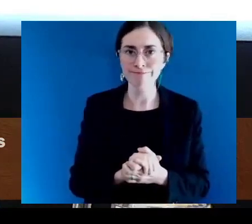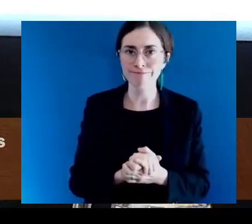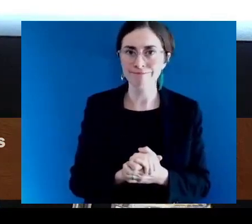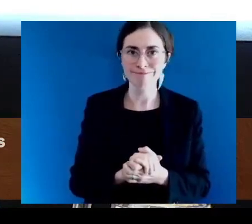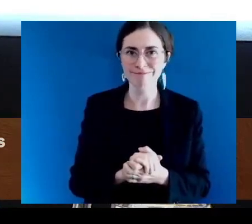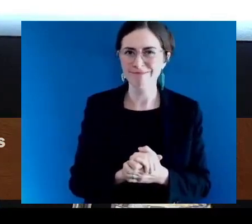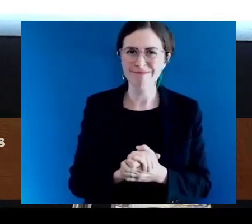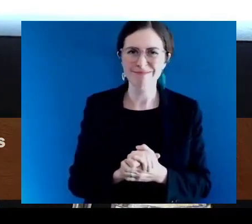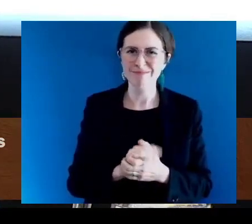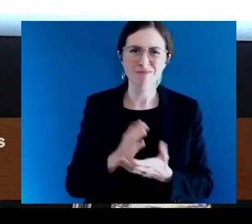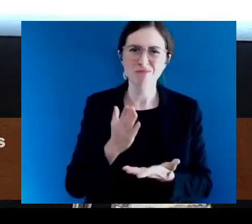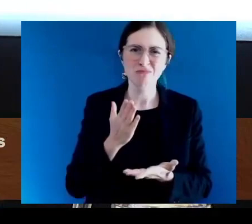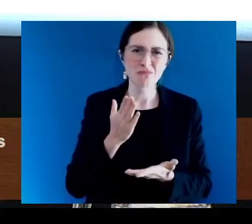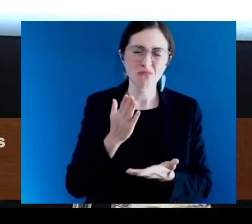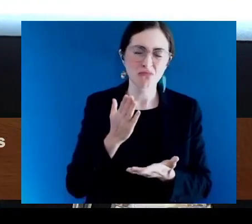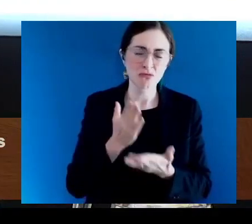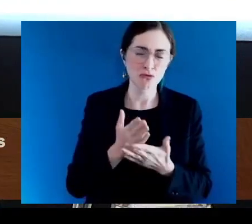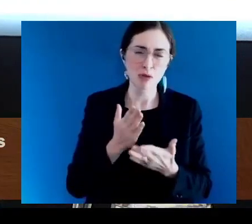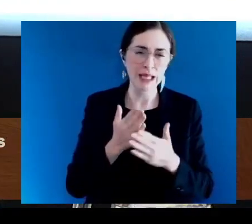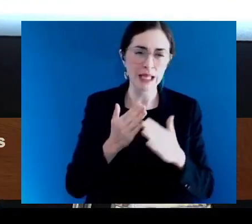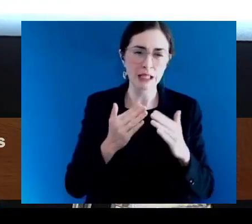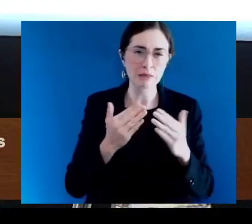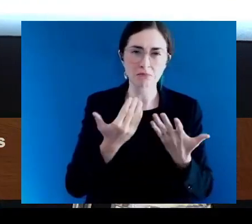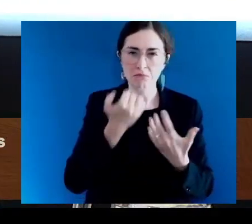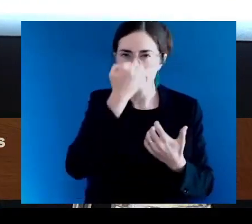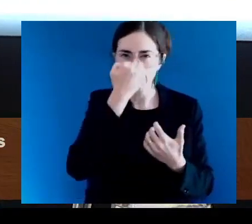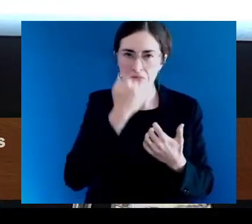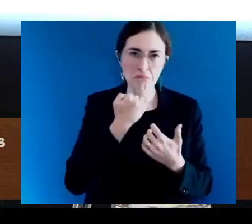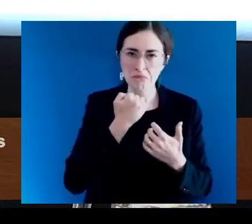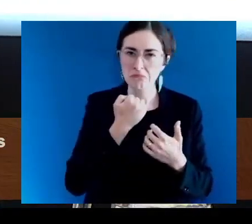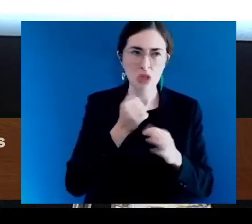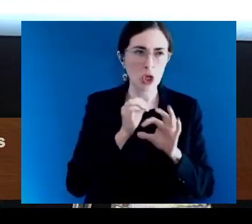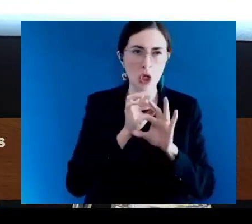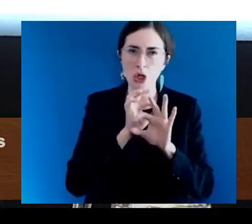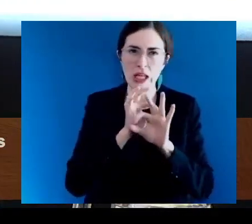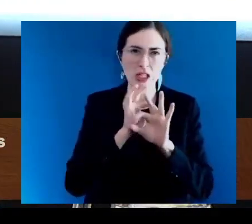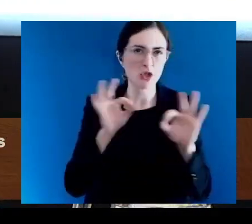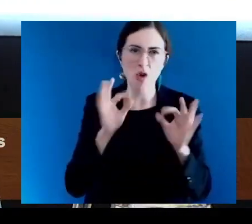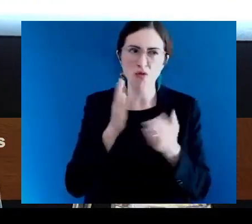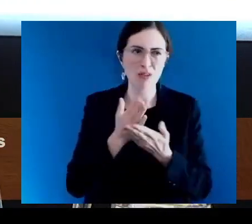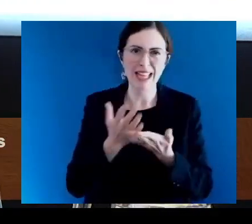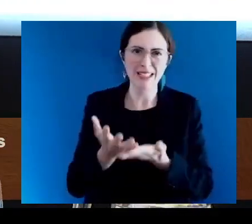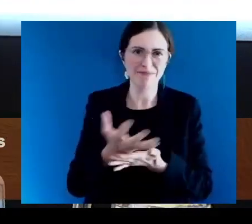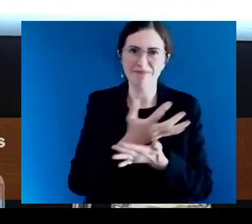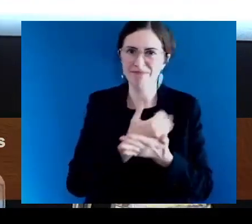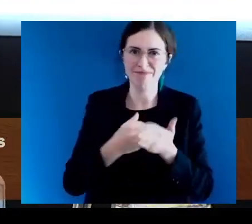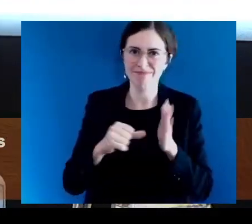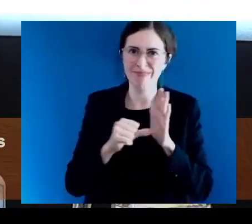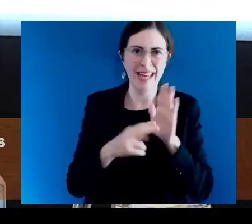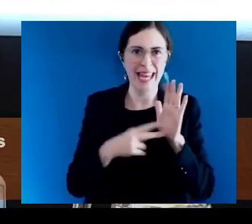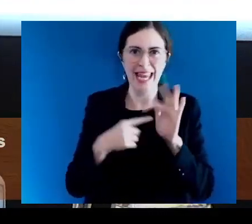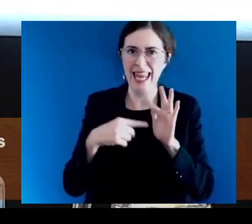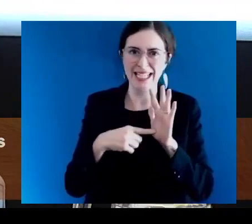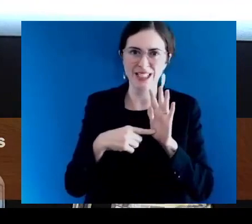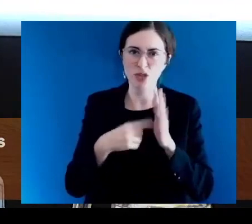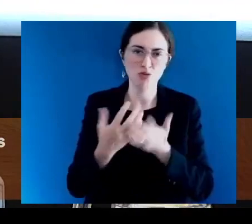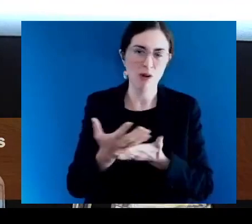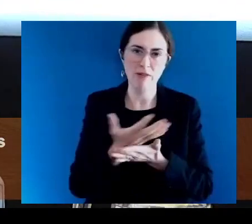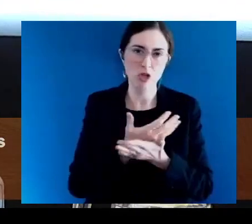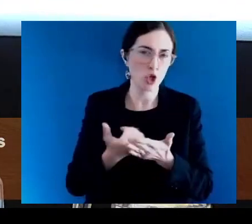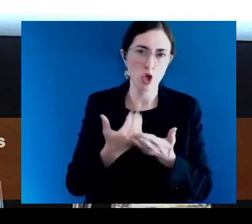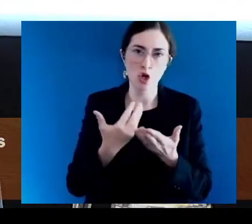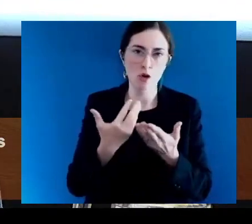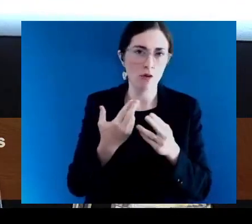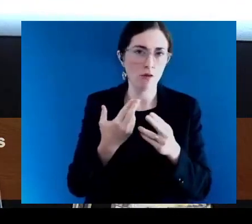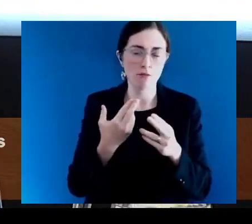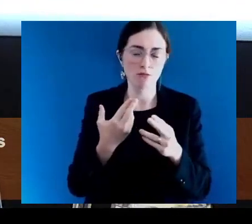recovery basis. So there's no real net, if you like, net revenue that the state collects